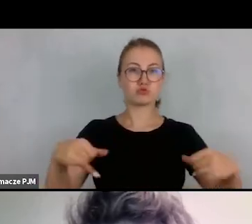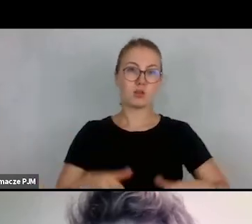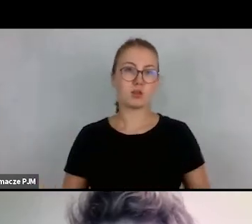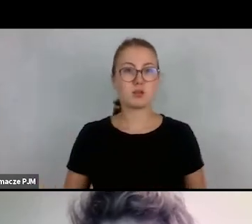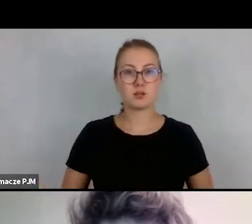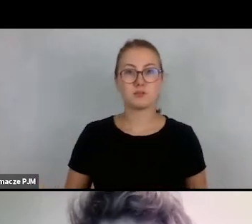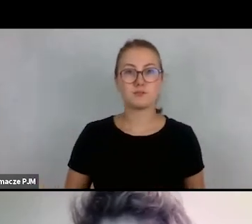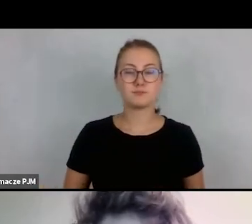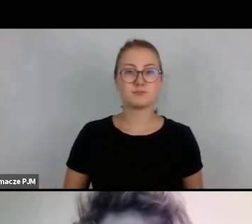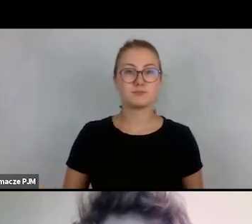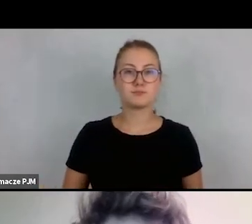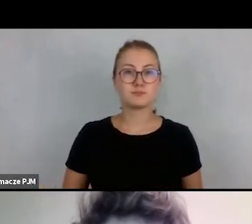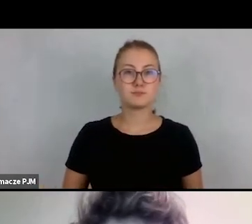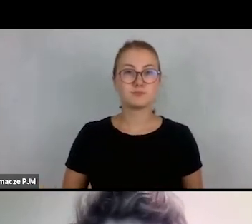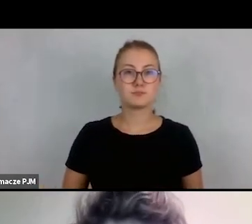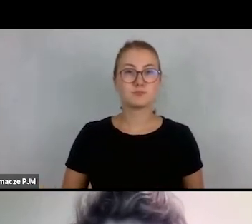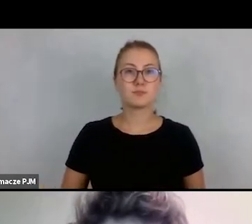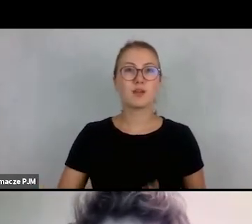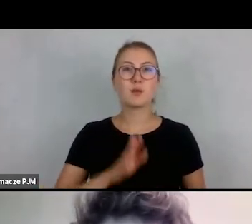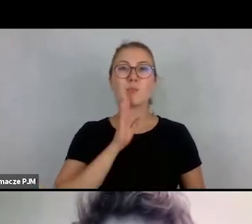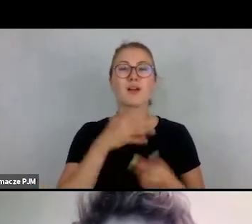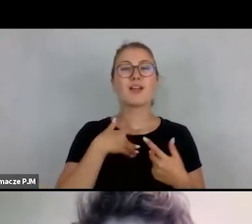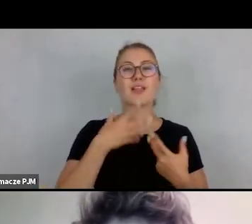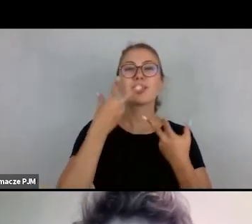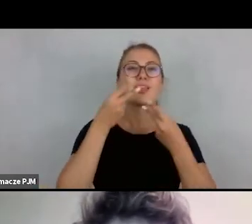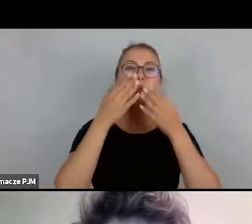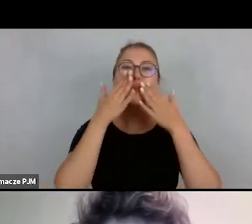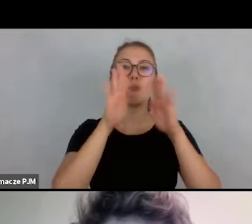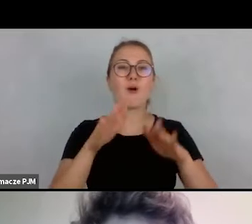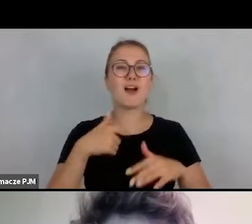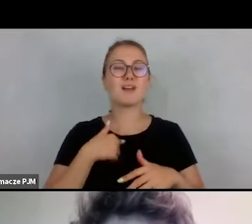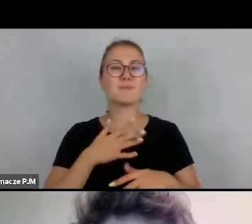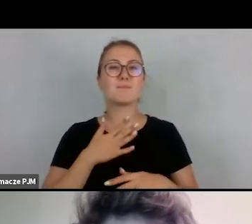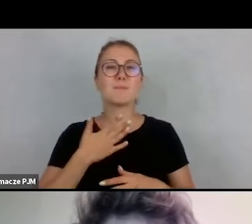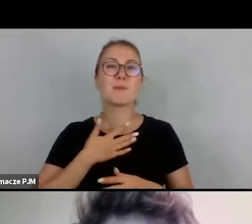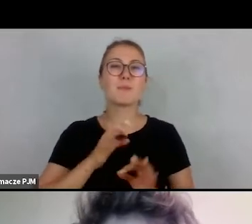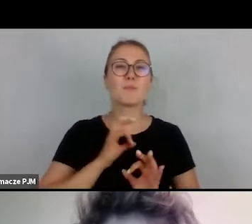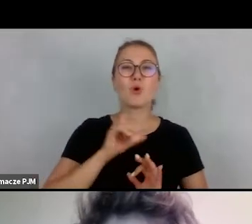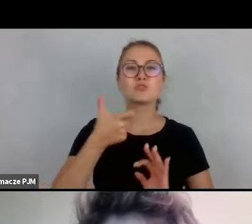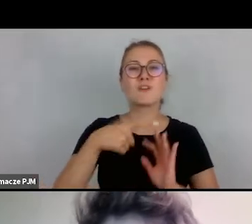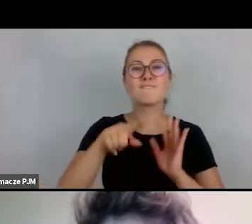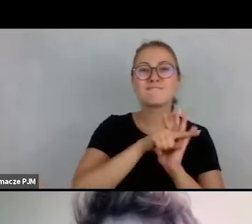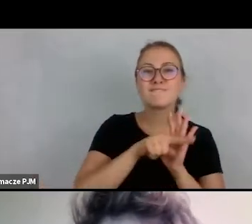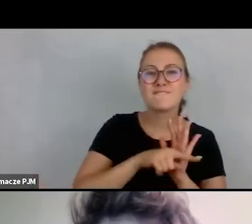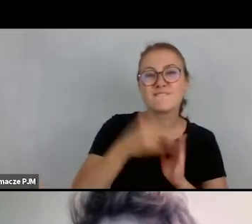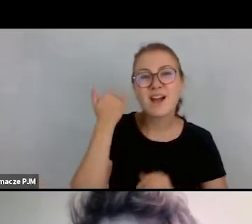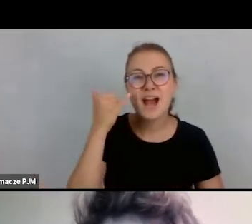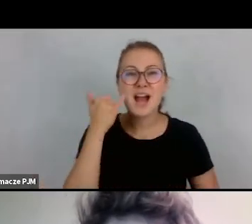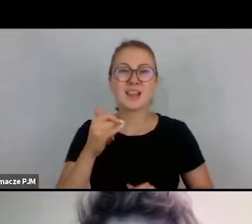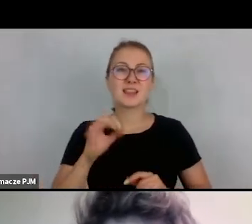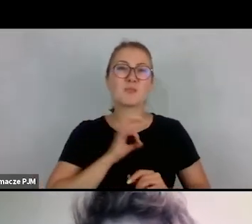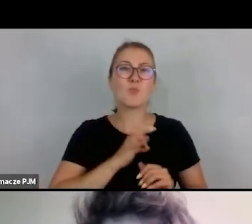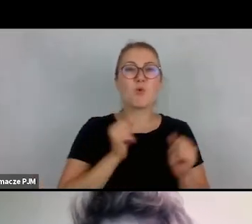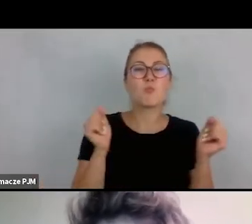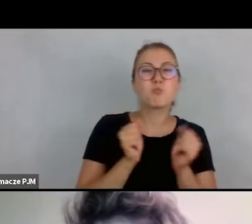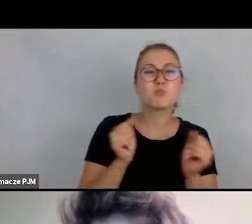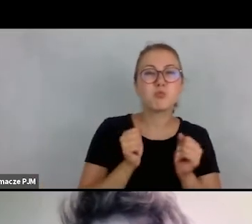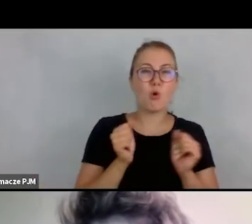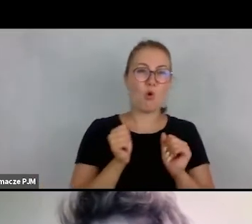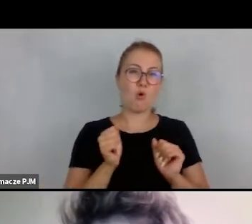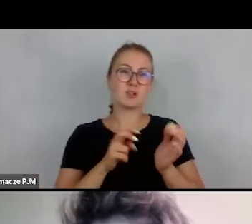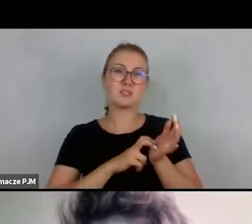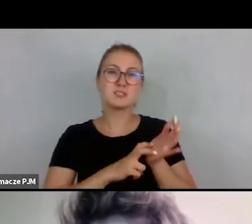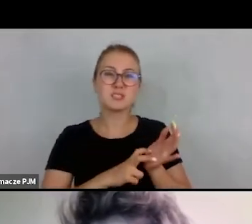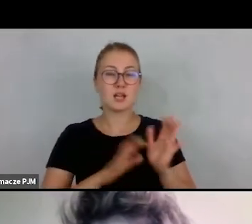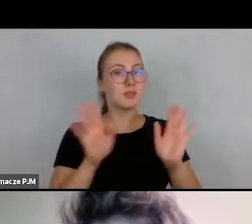any vulnerability, don't show any fear, do show the world that you're strong. And there are consequences